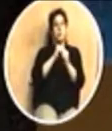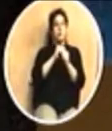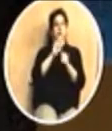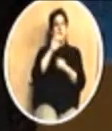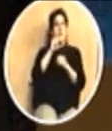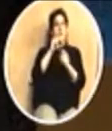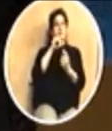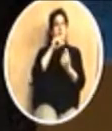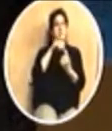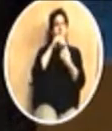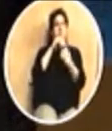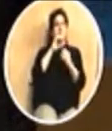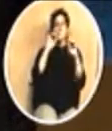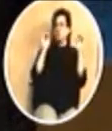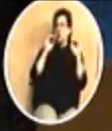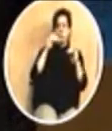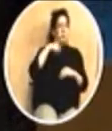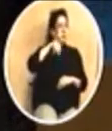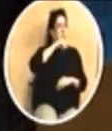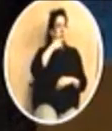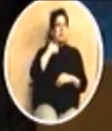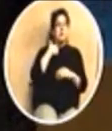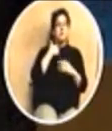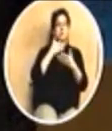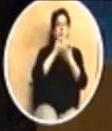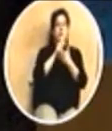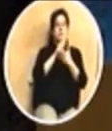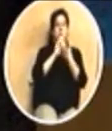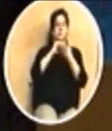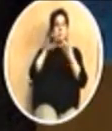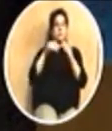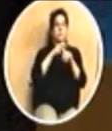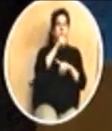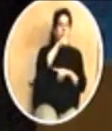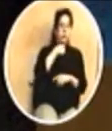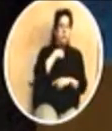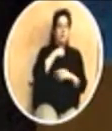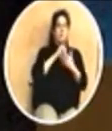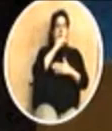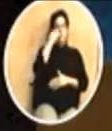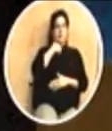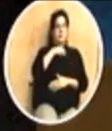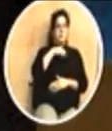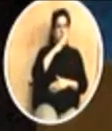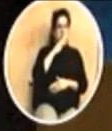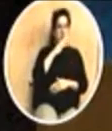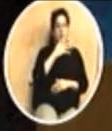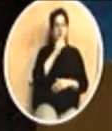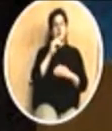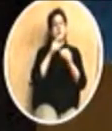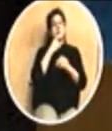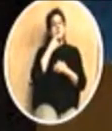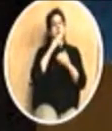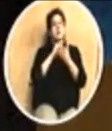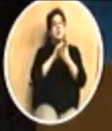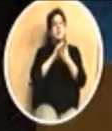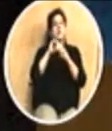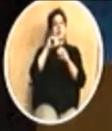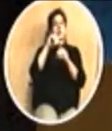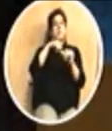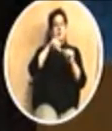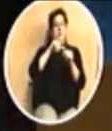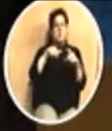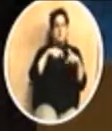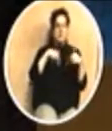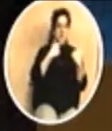unalienable rights. That means nobody here has the right to take them away from you or me. That's why I'm speaking. And it says here that among these are